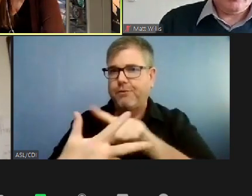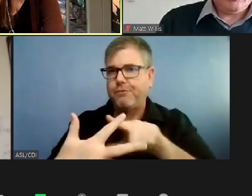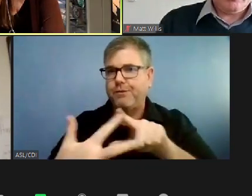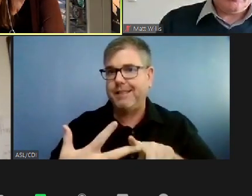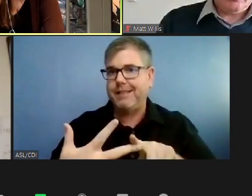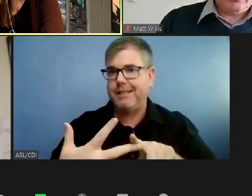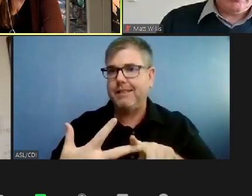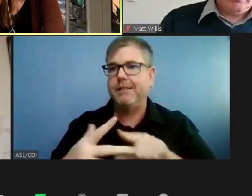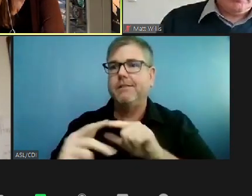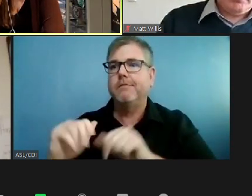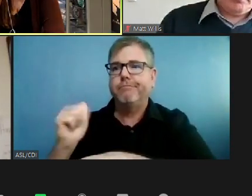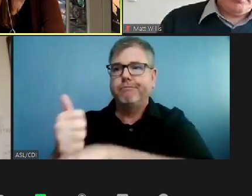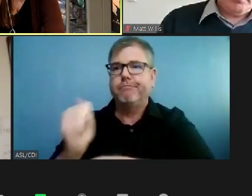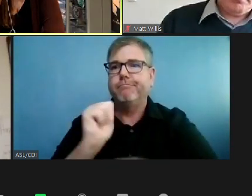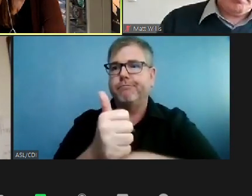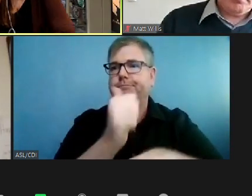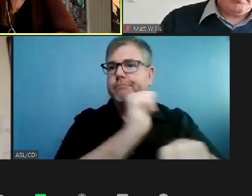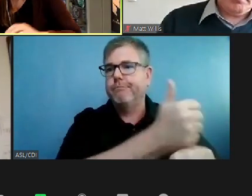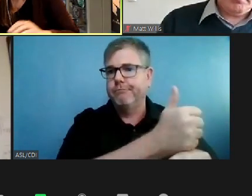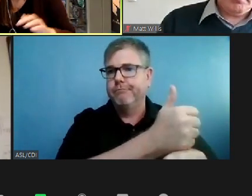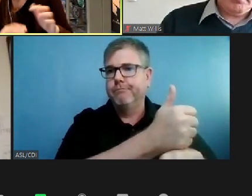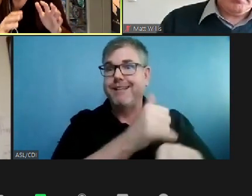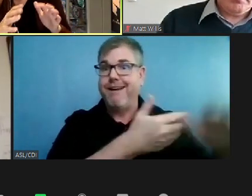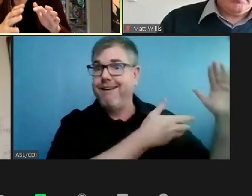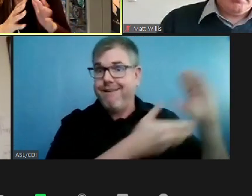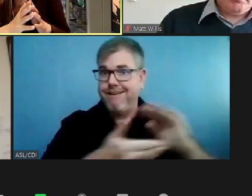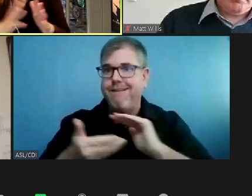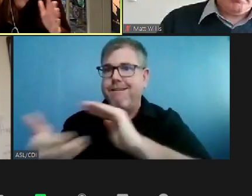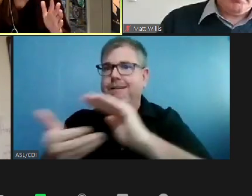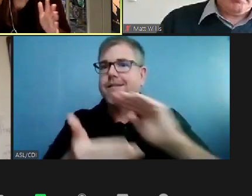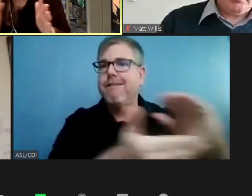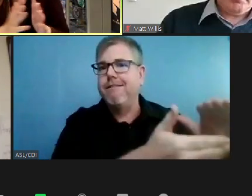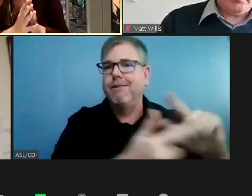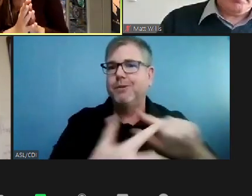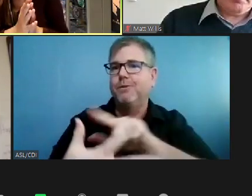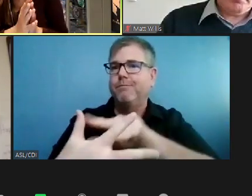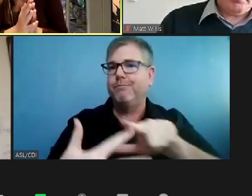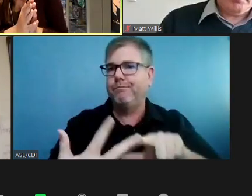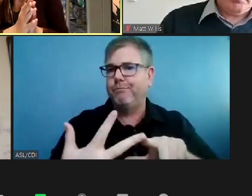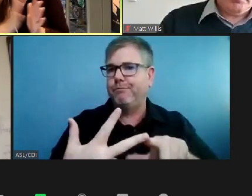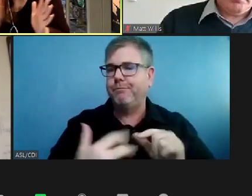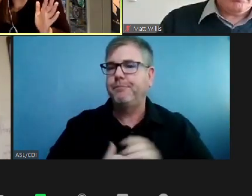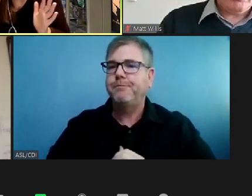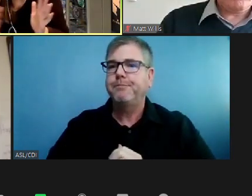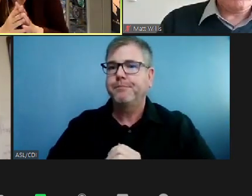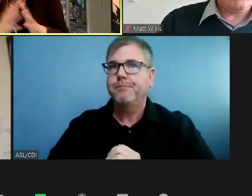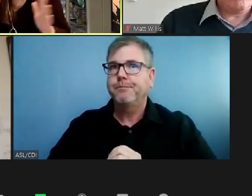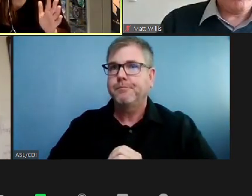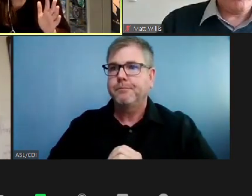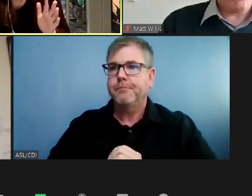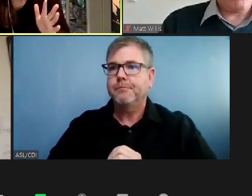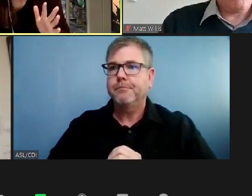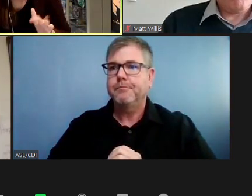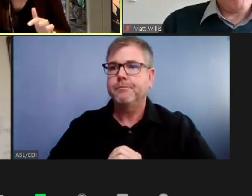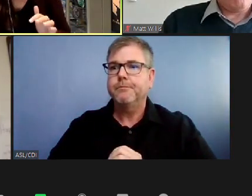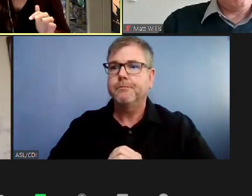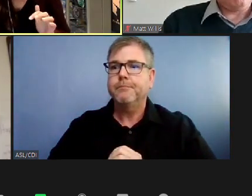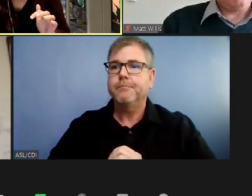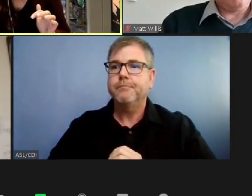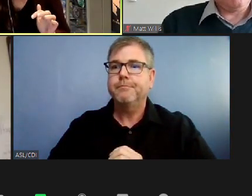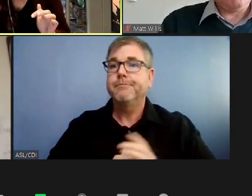our practice to then, I know we're moving quickly, and the California Department of Public Health even updated